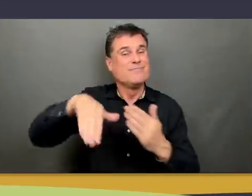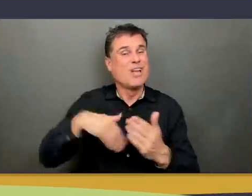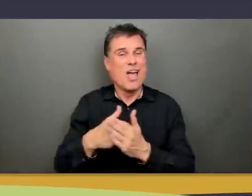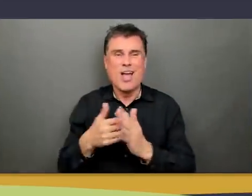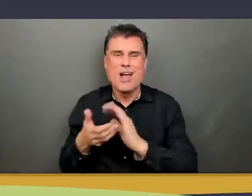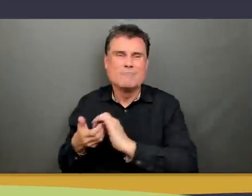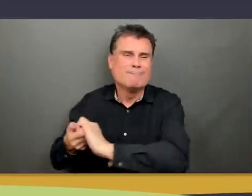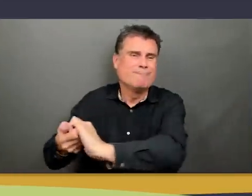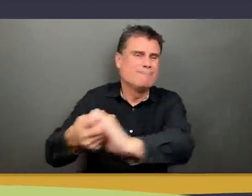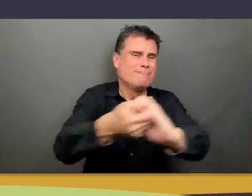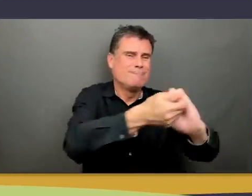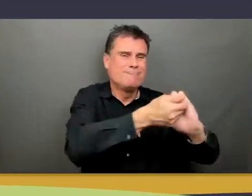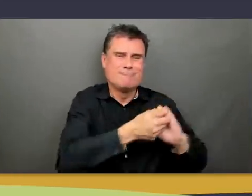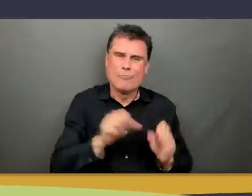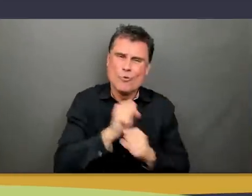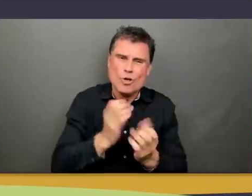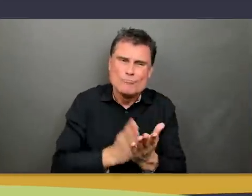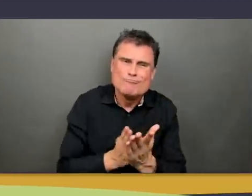home,